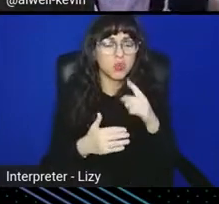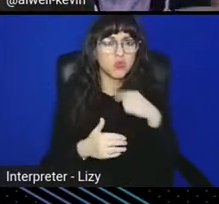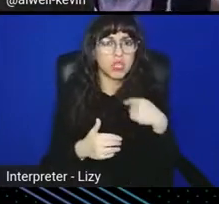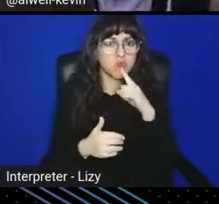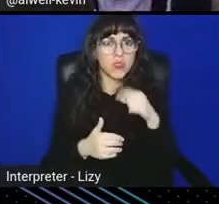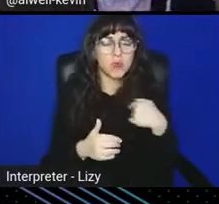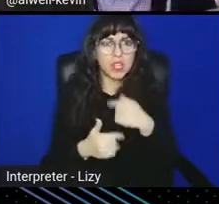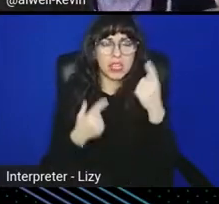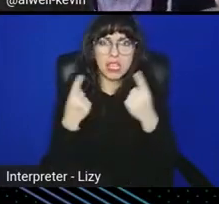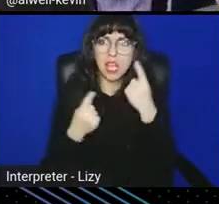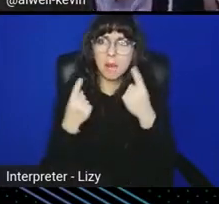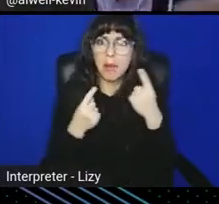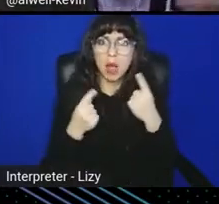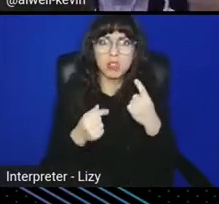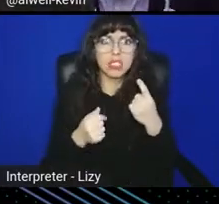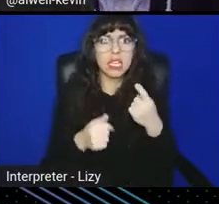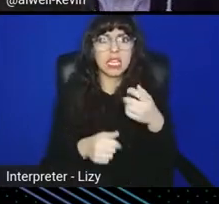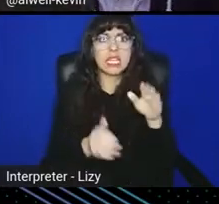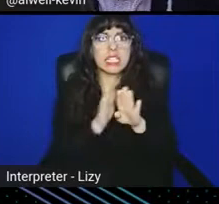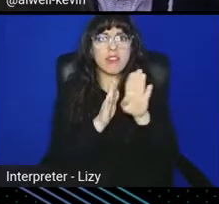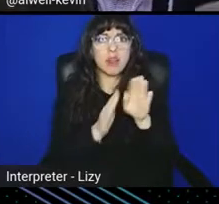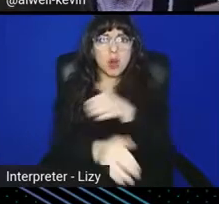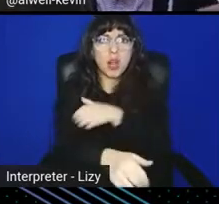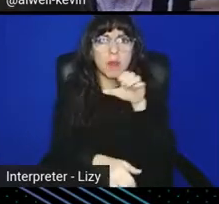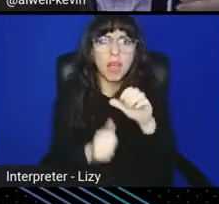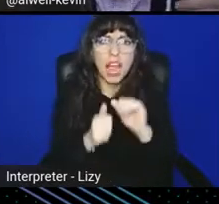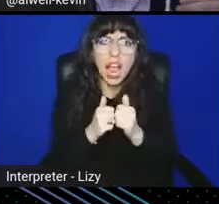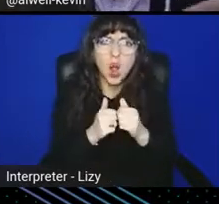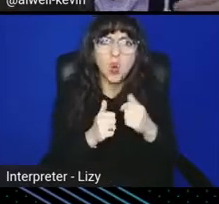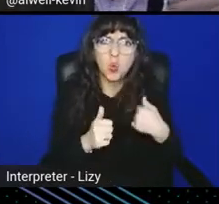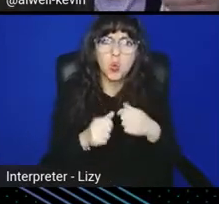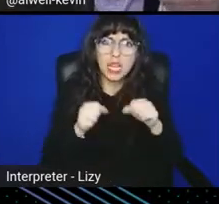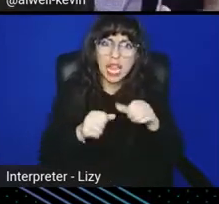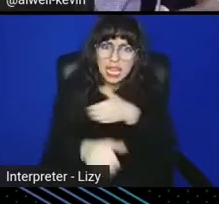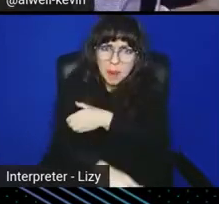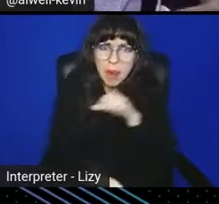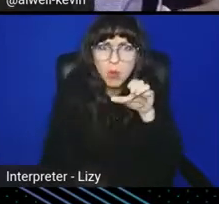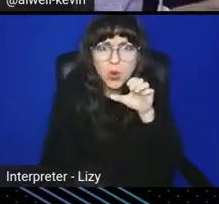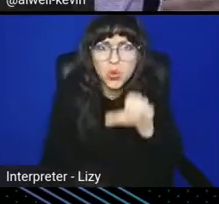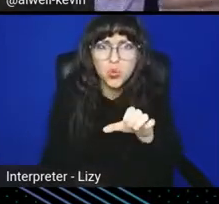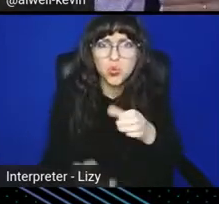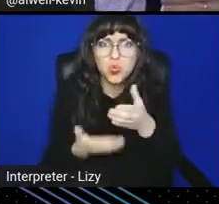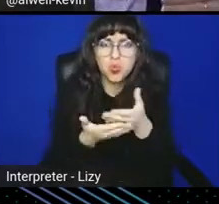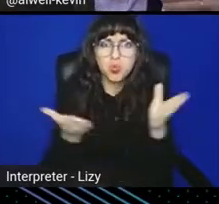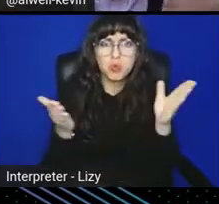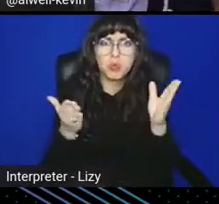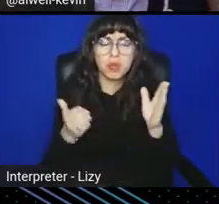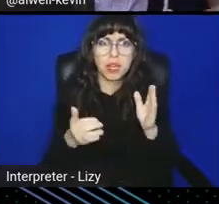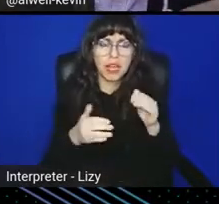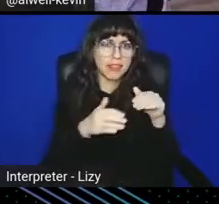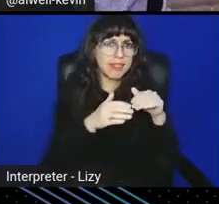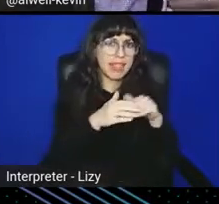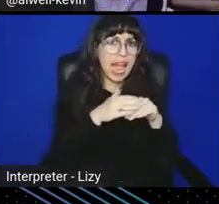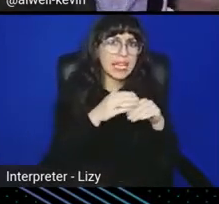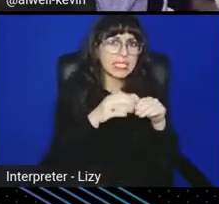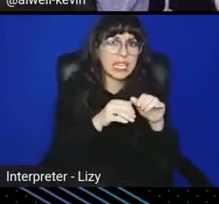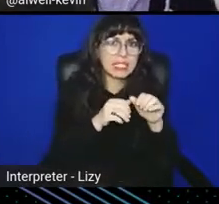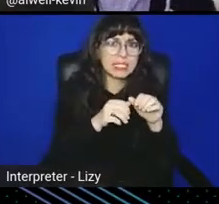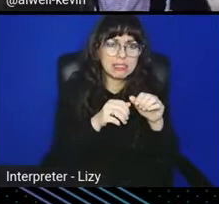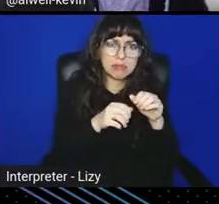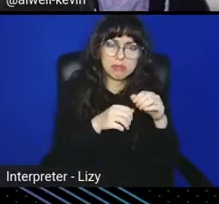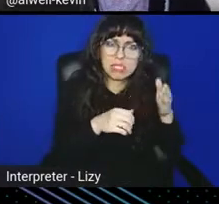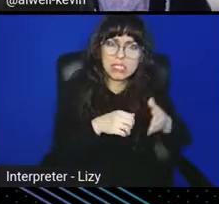So how can we, you know, empower you, the developer? How can we on the AppSec side of the house and engineering leaders empower